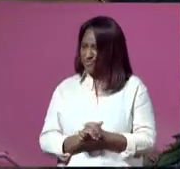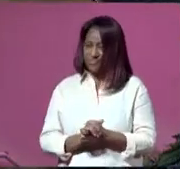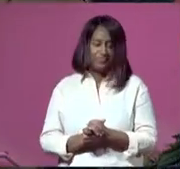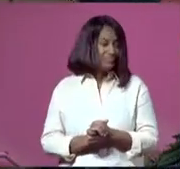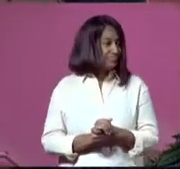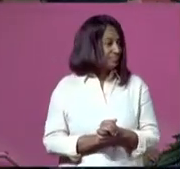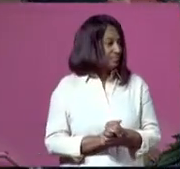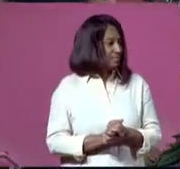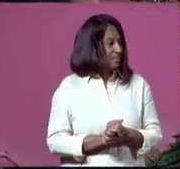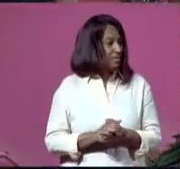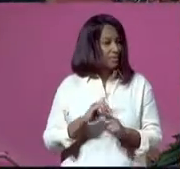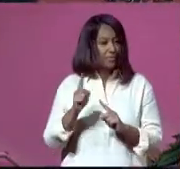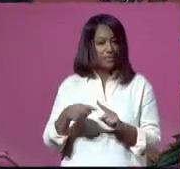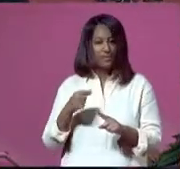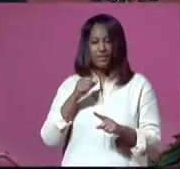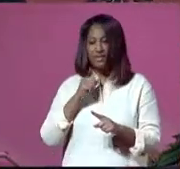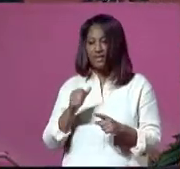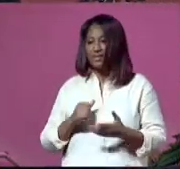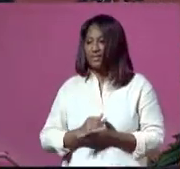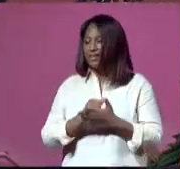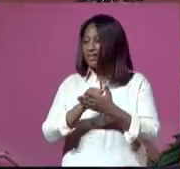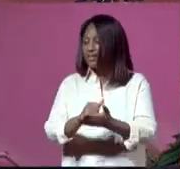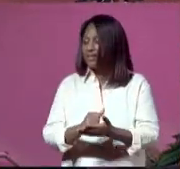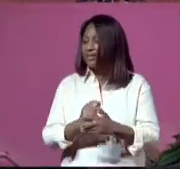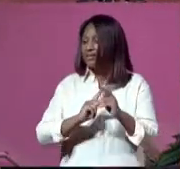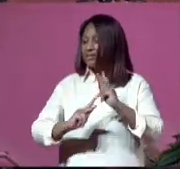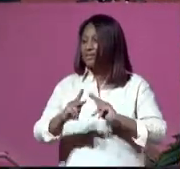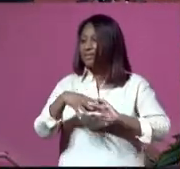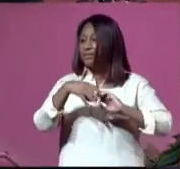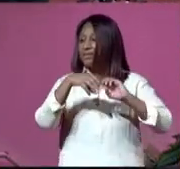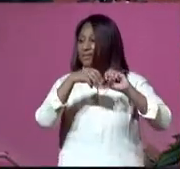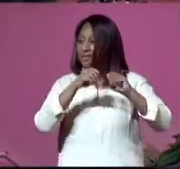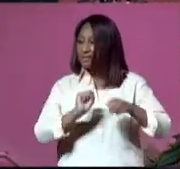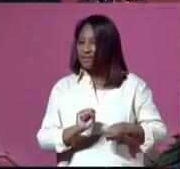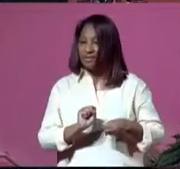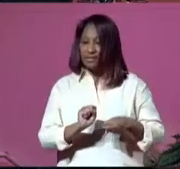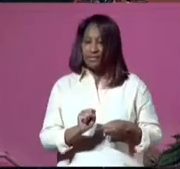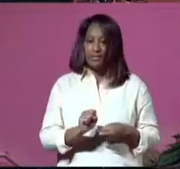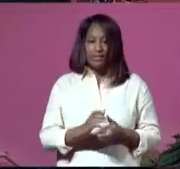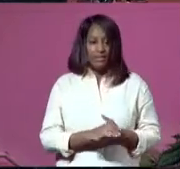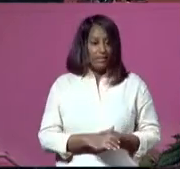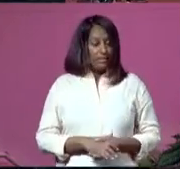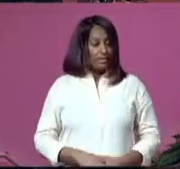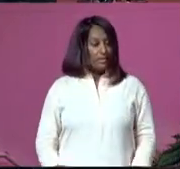Because we're not ministering to people's brokenness.